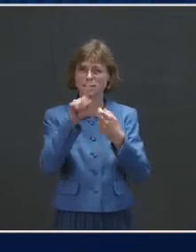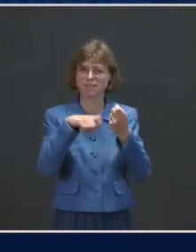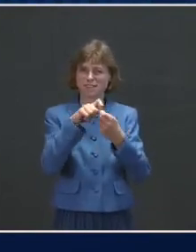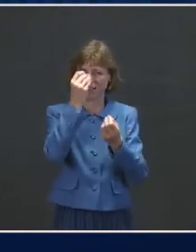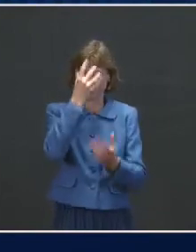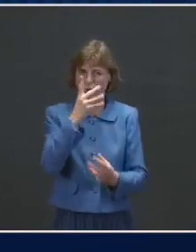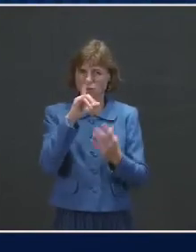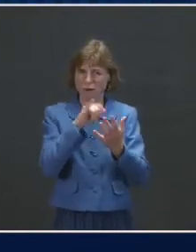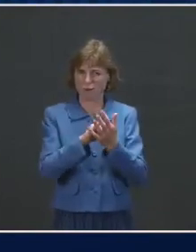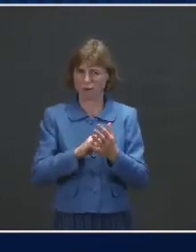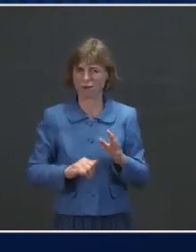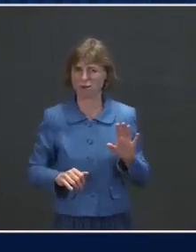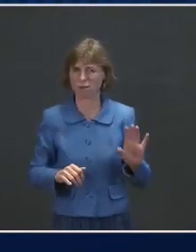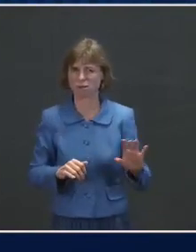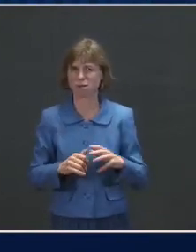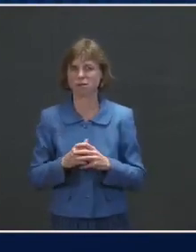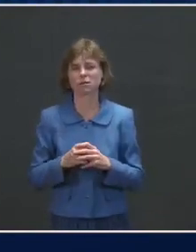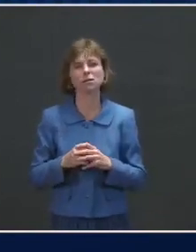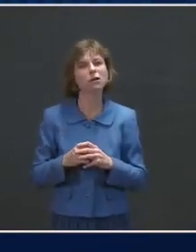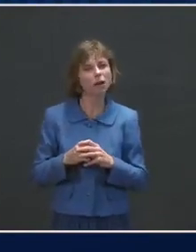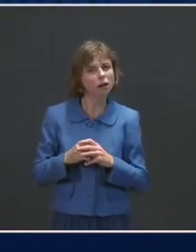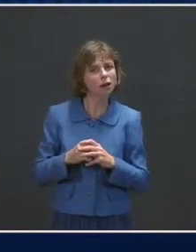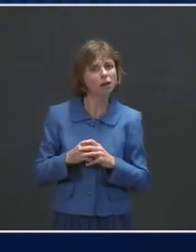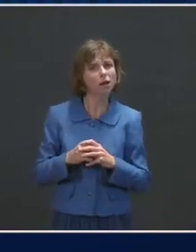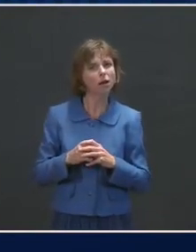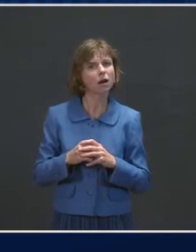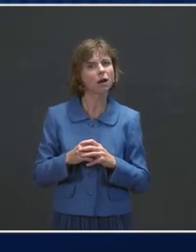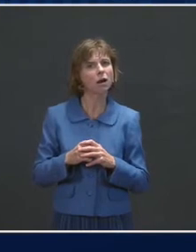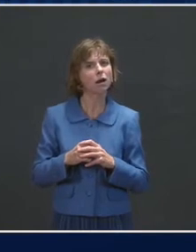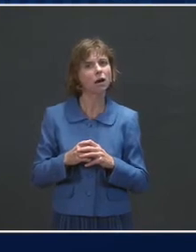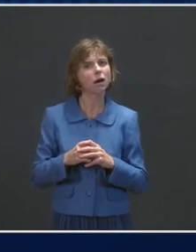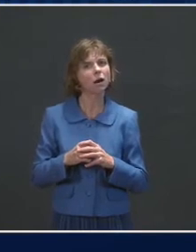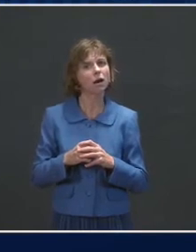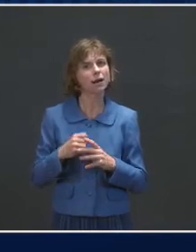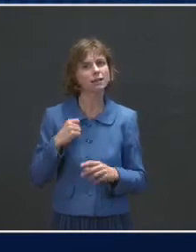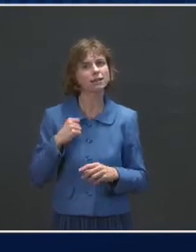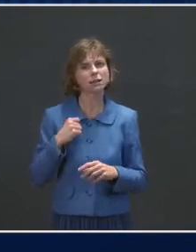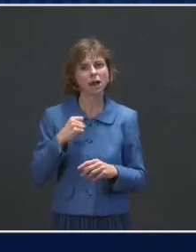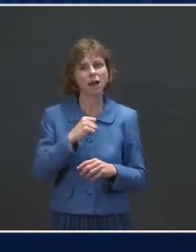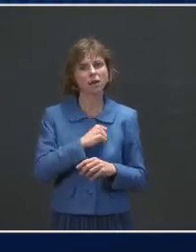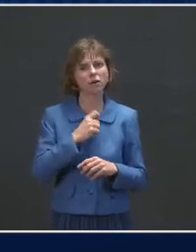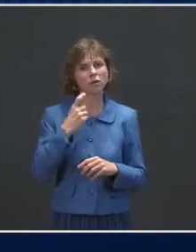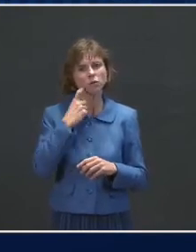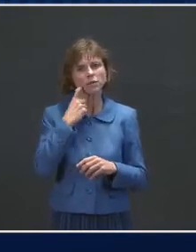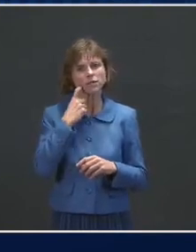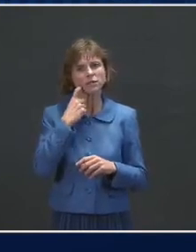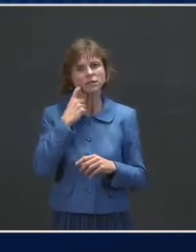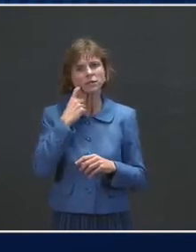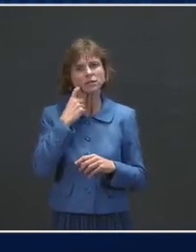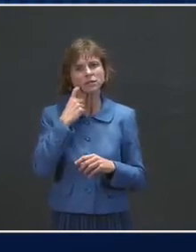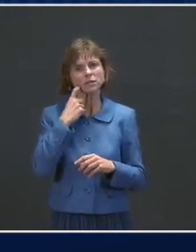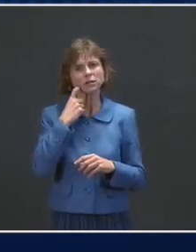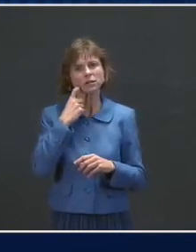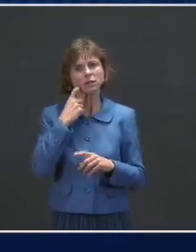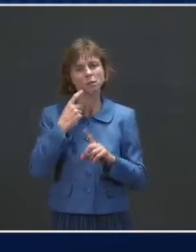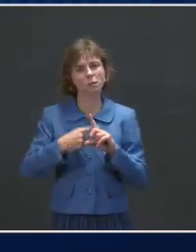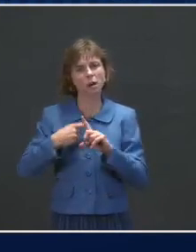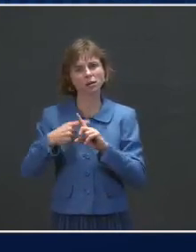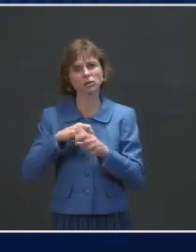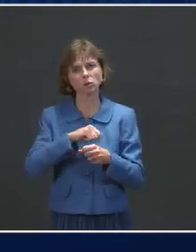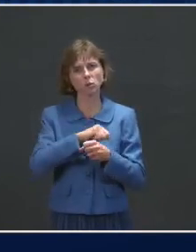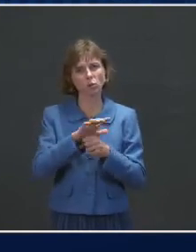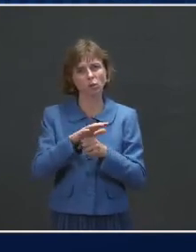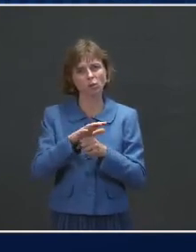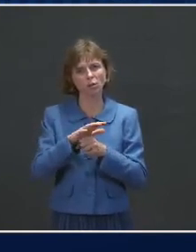ahead. Speaking of commissions, with some of the crises that the nation has faced in recent months, you've got mm-hmm. COVID, more than